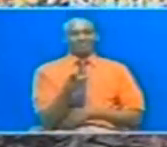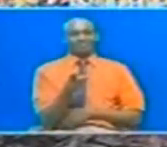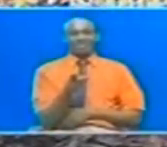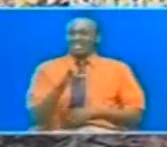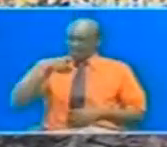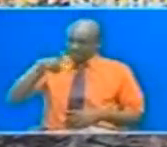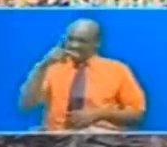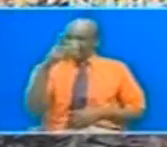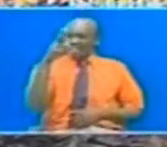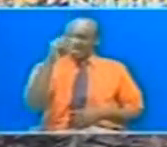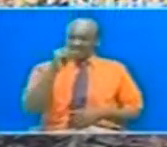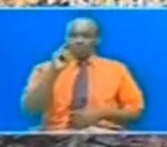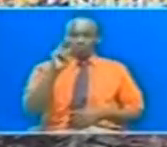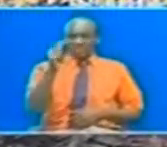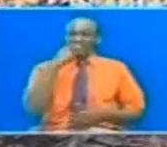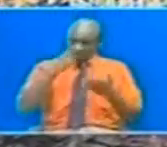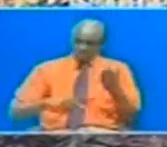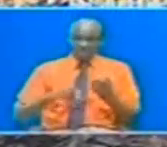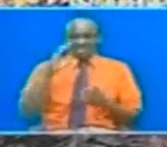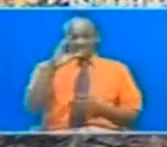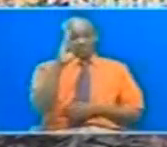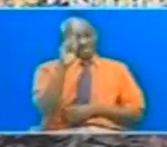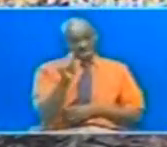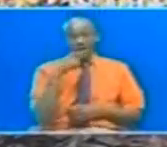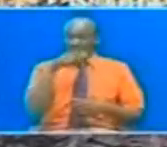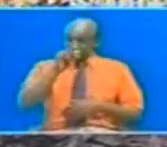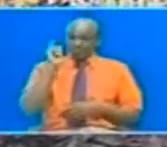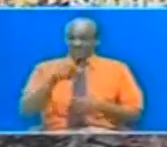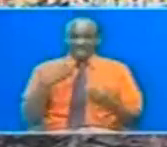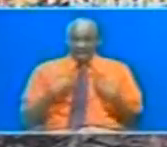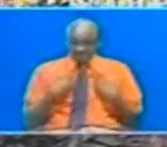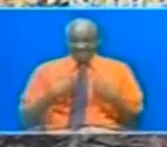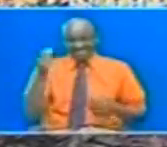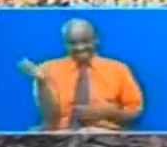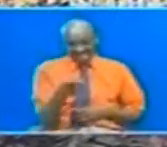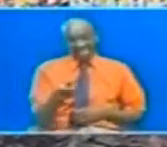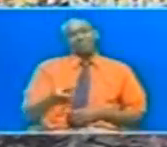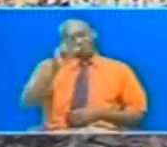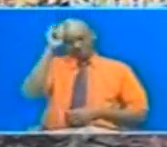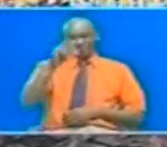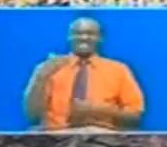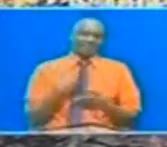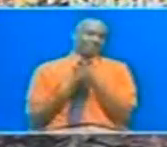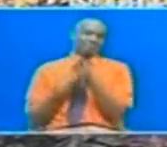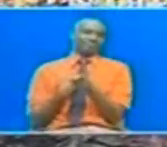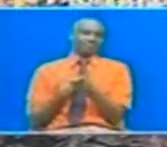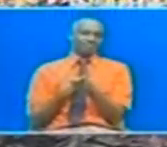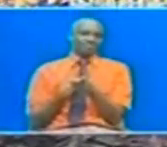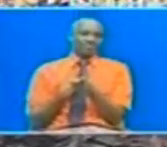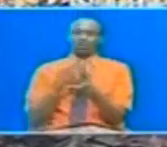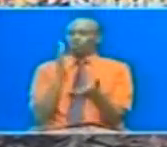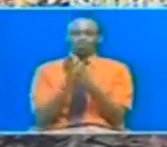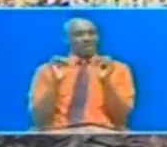insisting a CBA must have a salary component. That is not